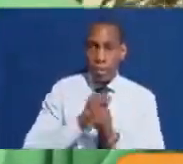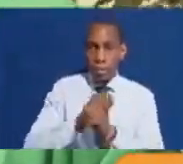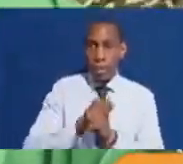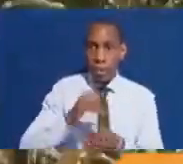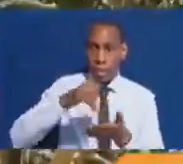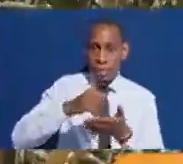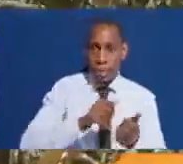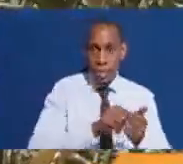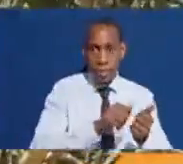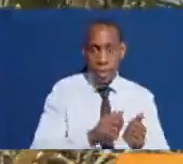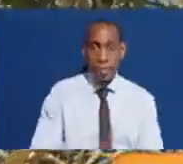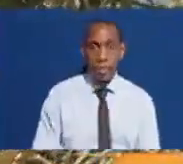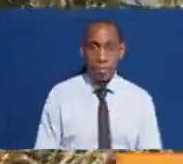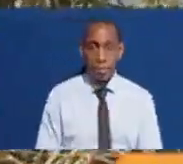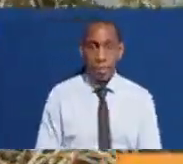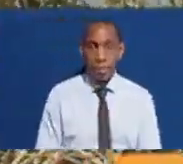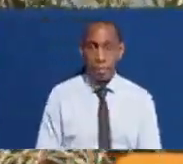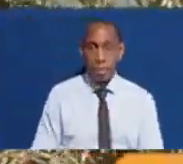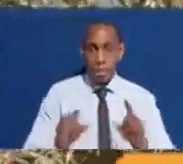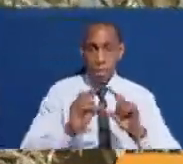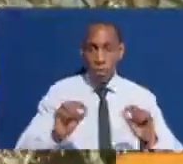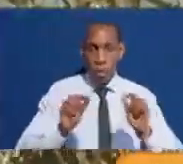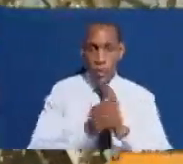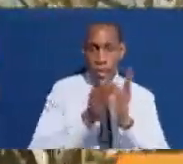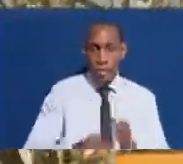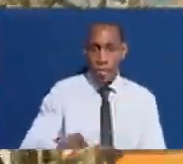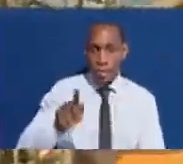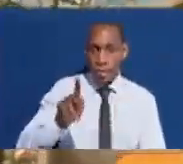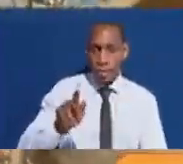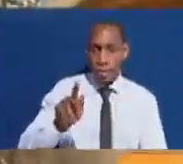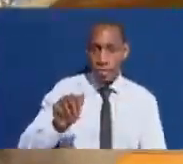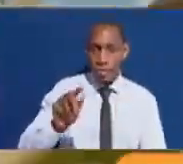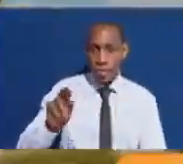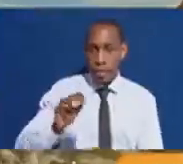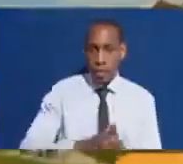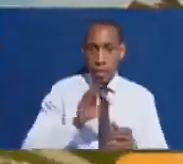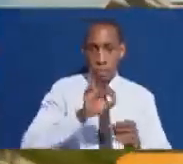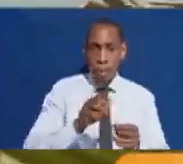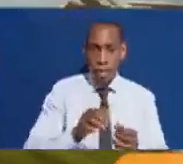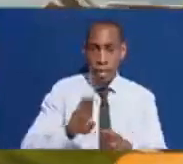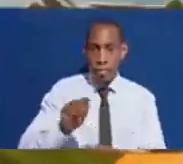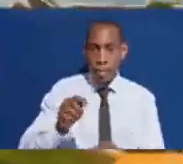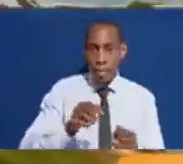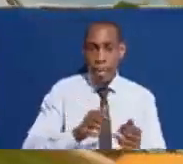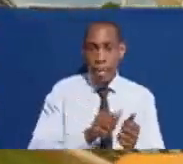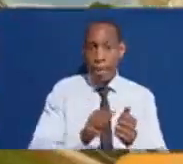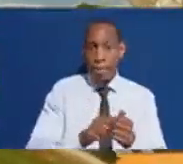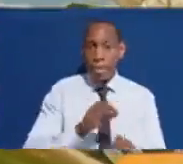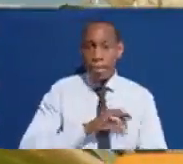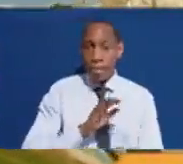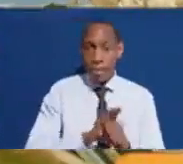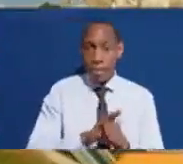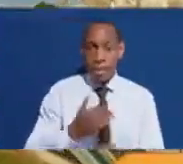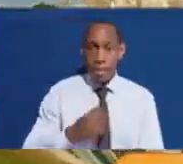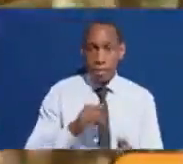the maize? According to scientists at KALRO, cultivating BT maize has a number of benefits, which